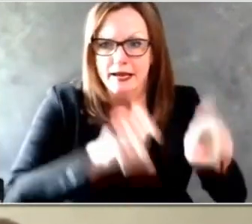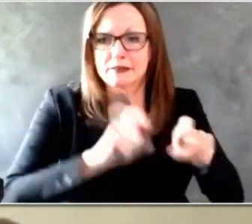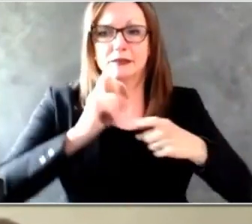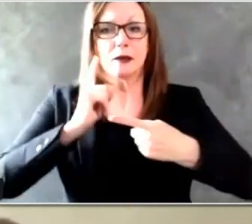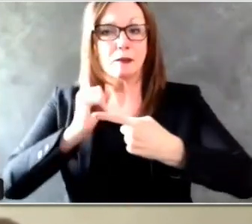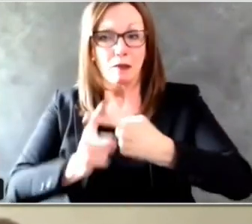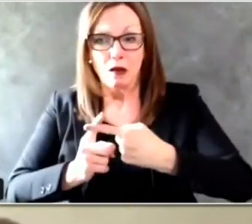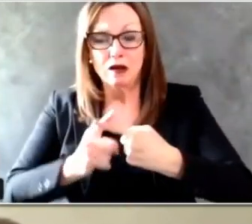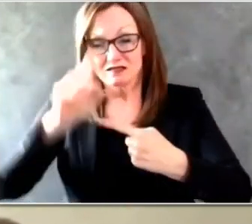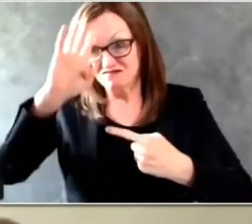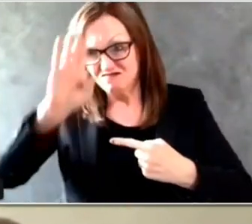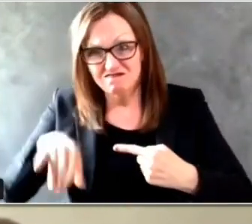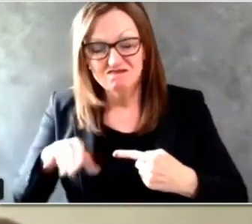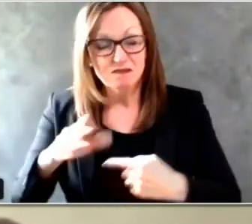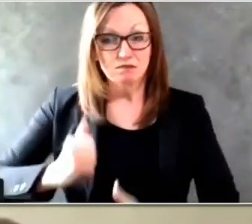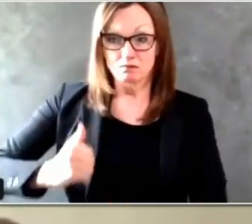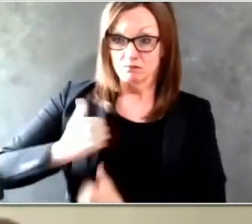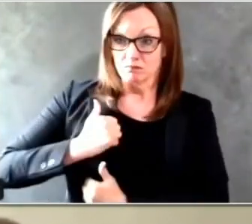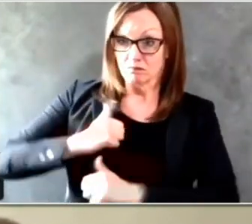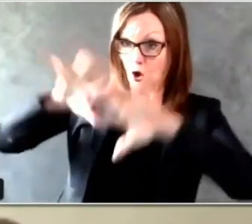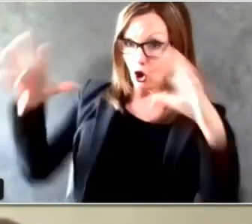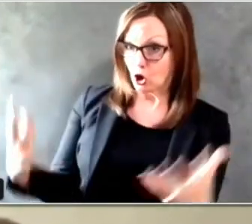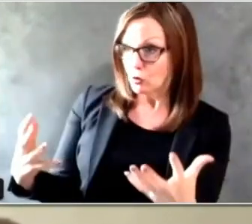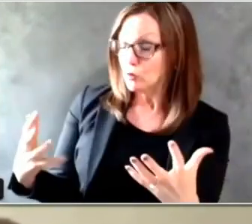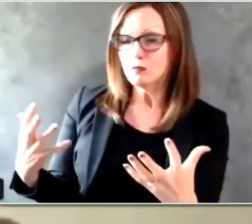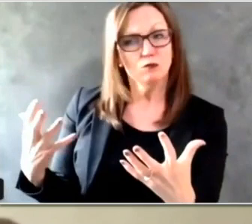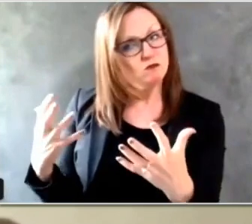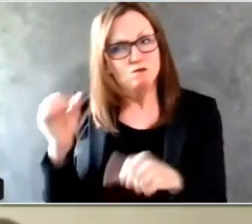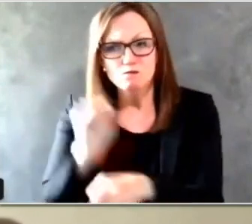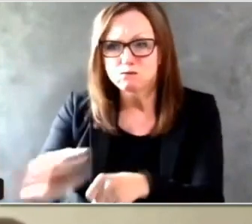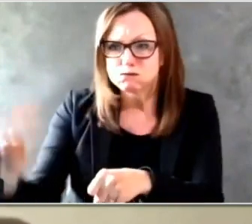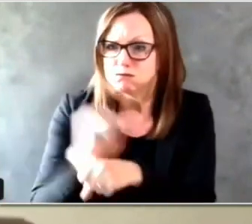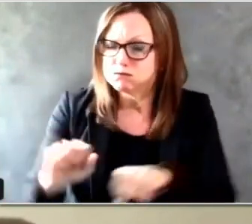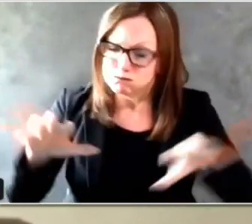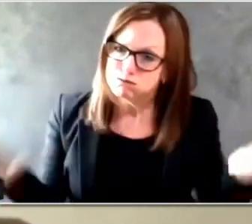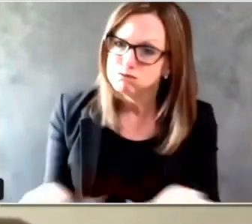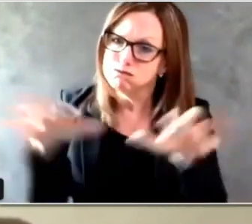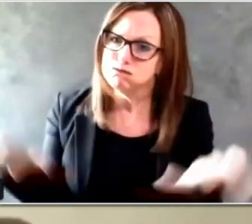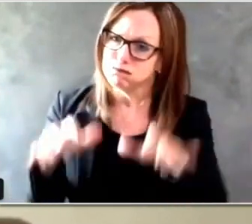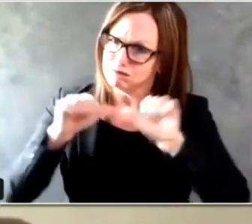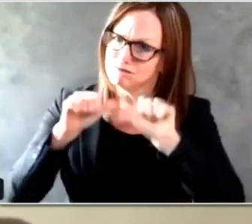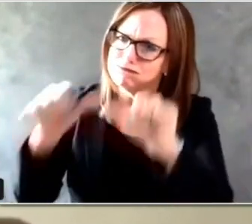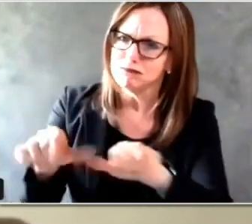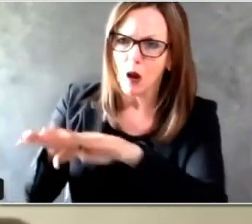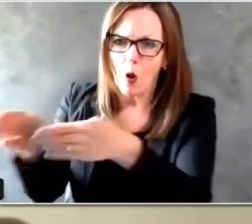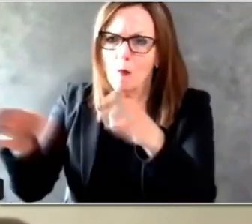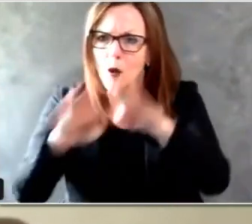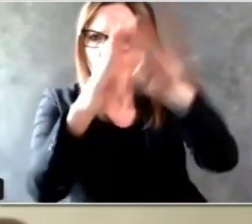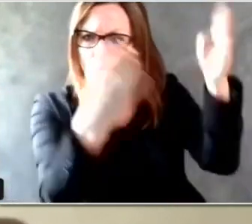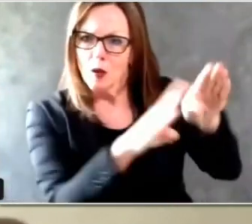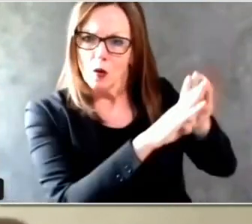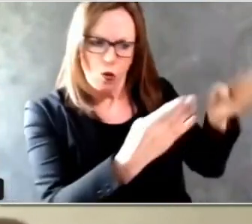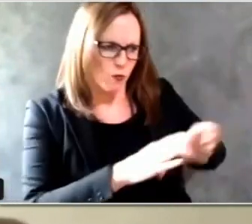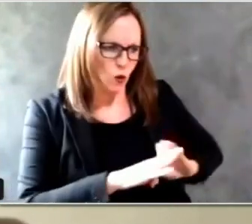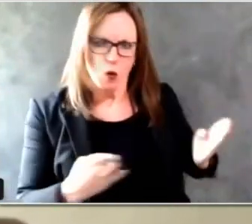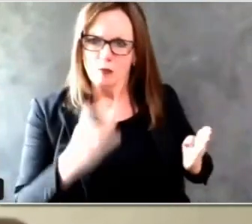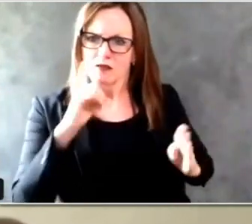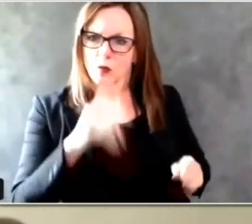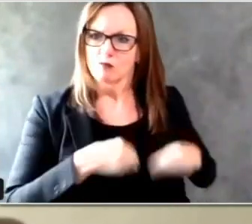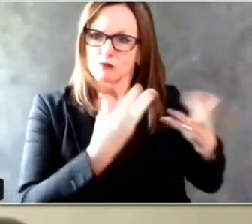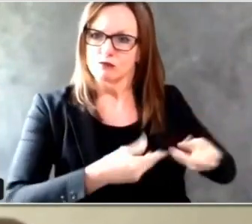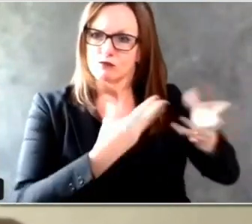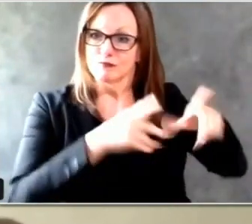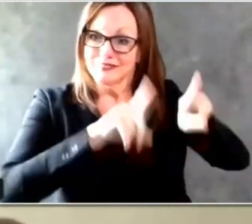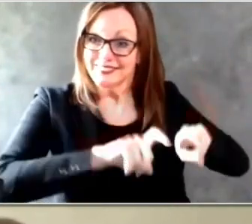make it look effortless, but let me tell you, it's been truly incredible effort behind the scenes, and our troops have sacrificed a lot to